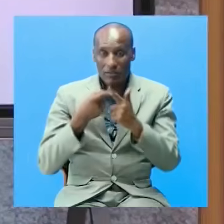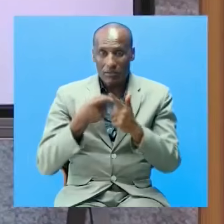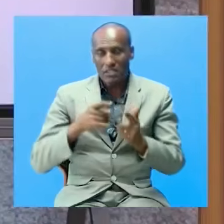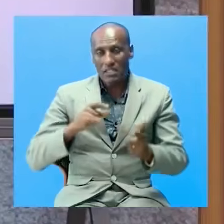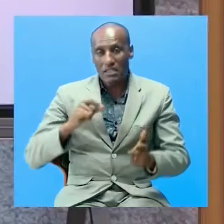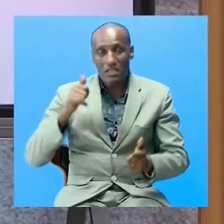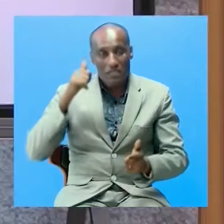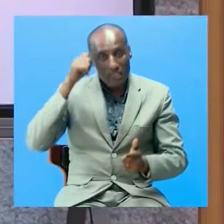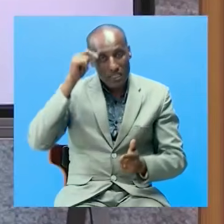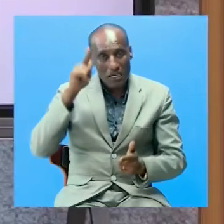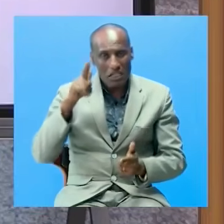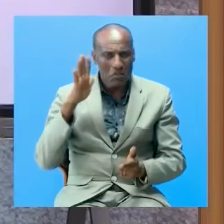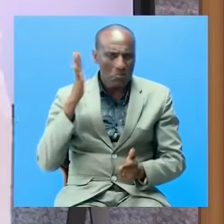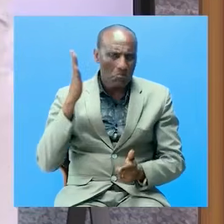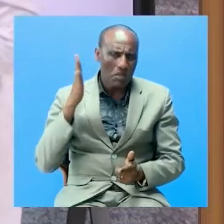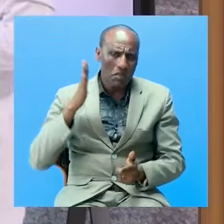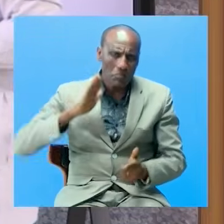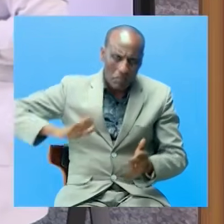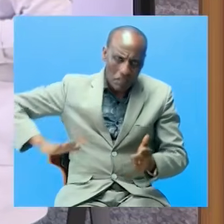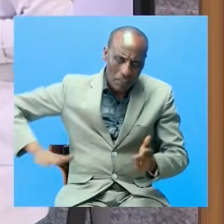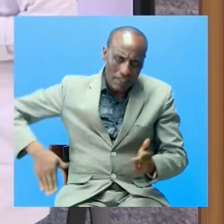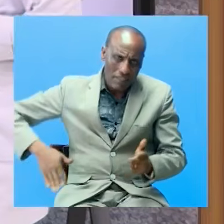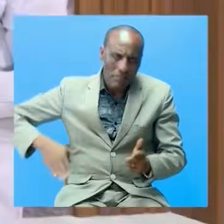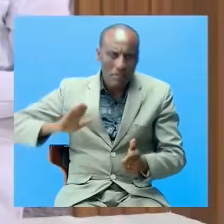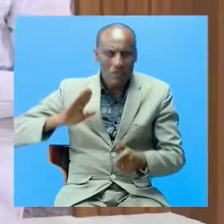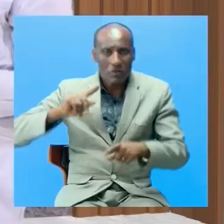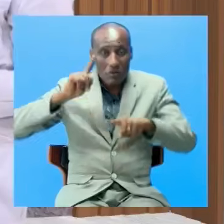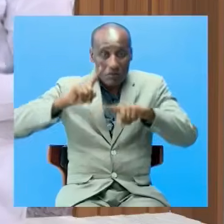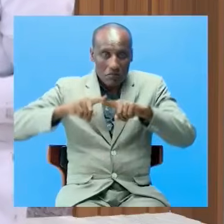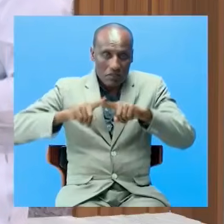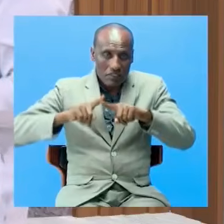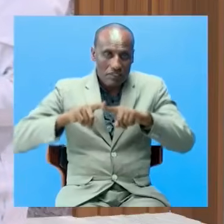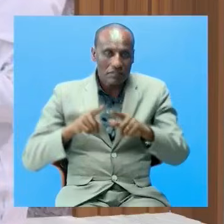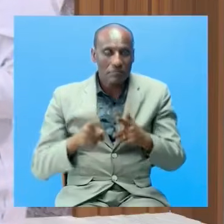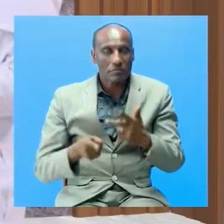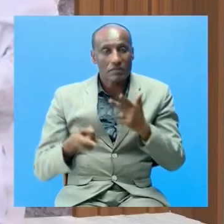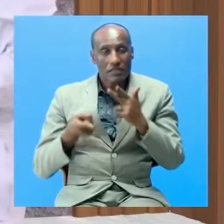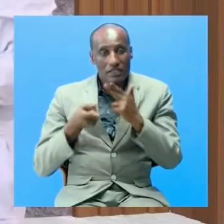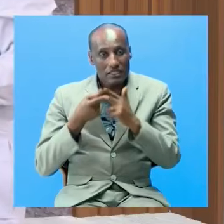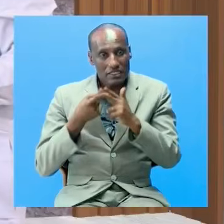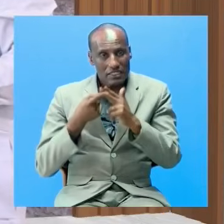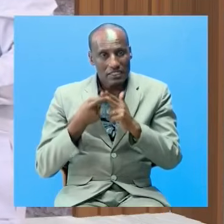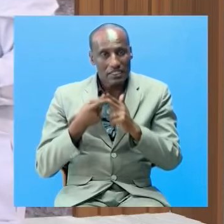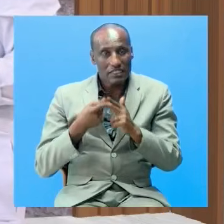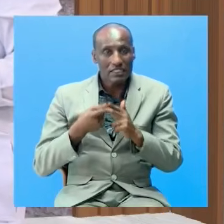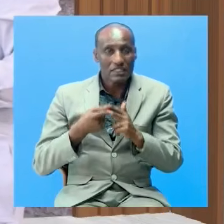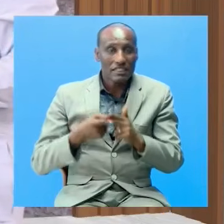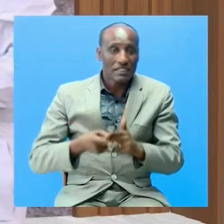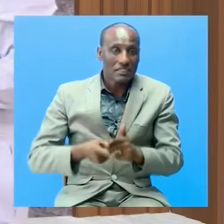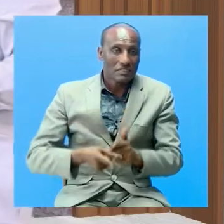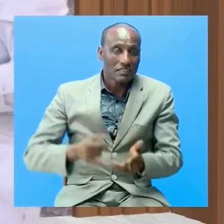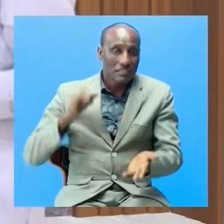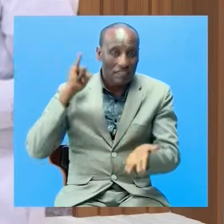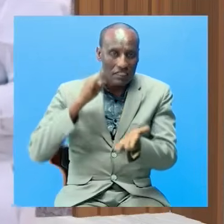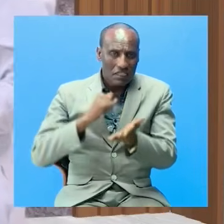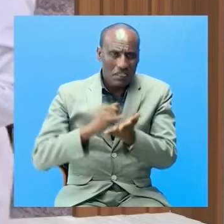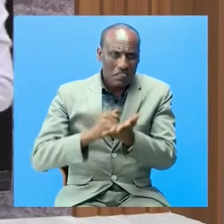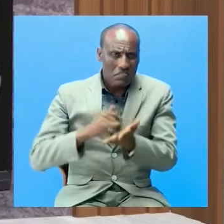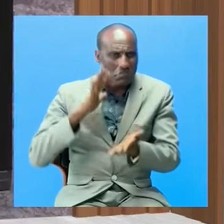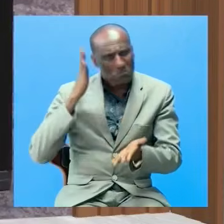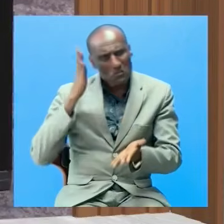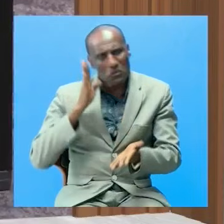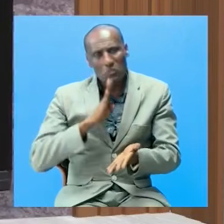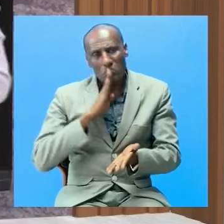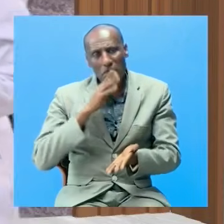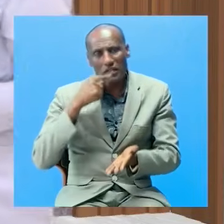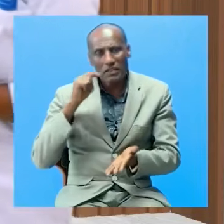And the second one, he may be late because of traffic. Yeah? And the third